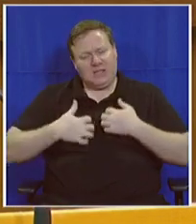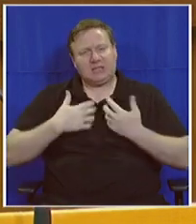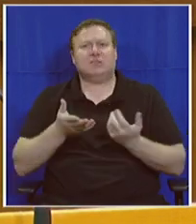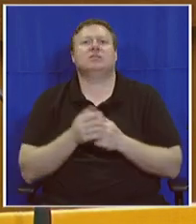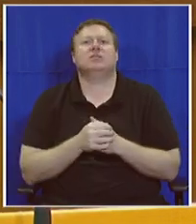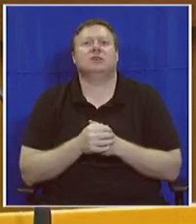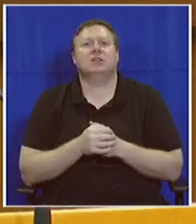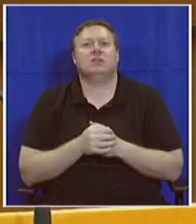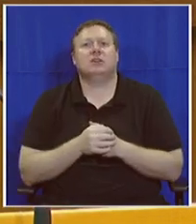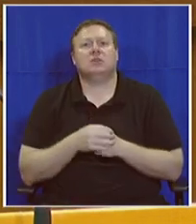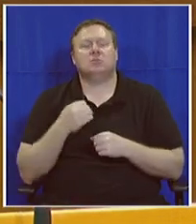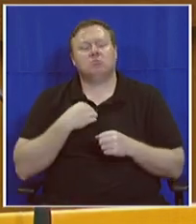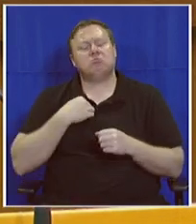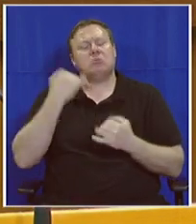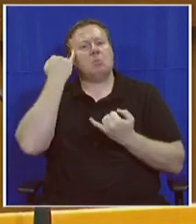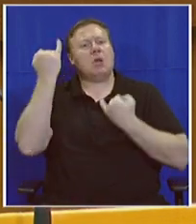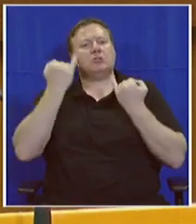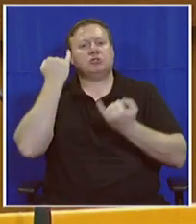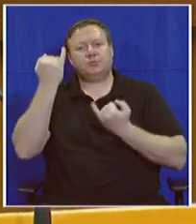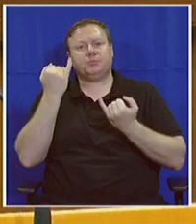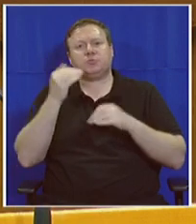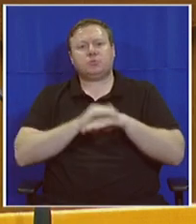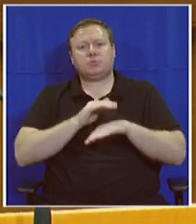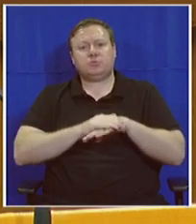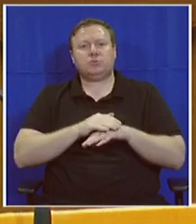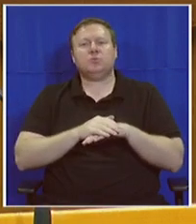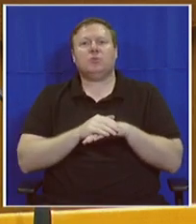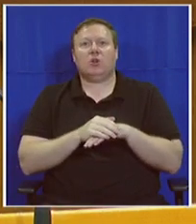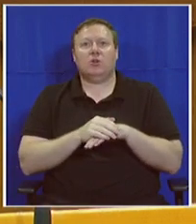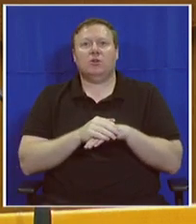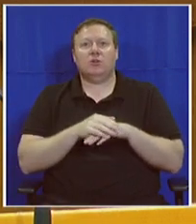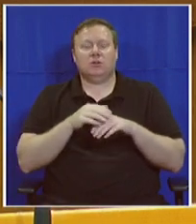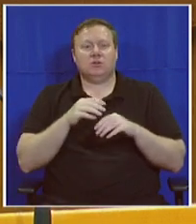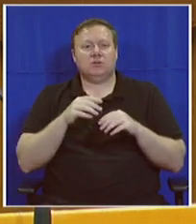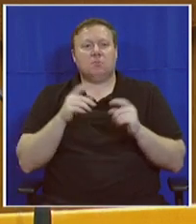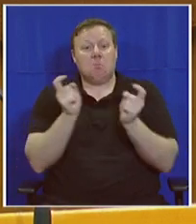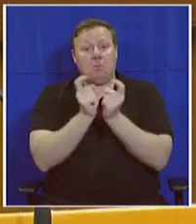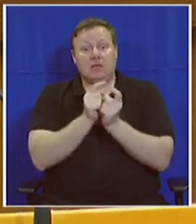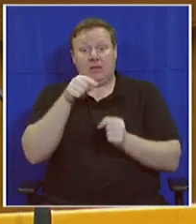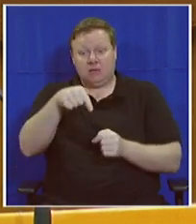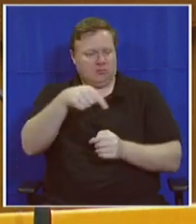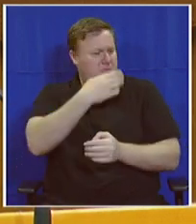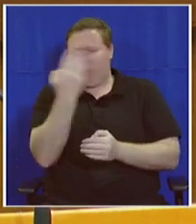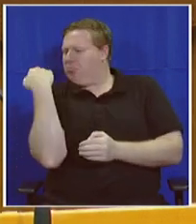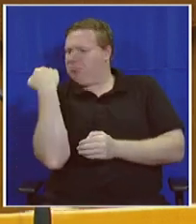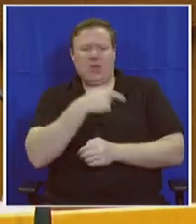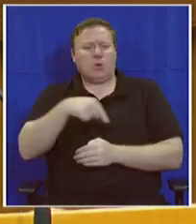my cabinet colleagues will remember the cabinet meeting of that week where she